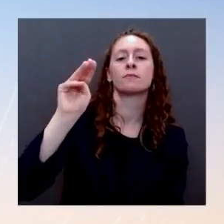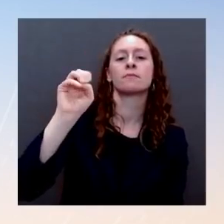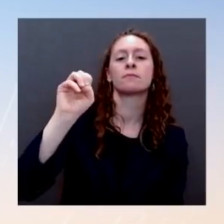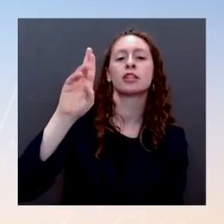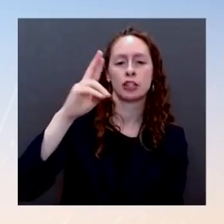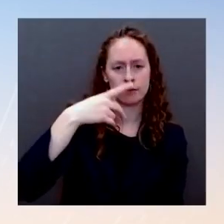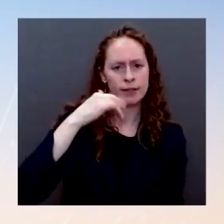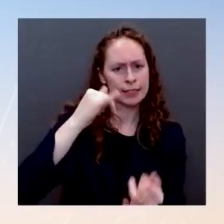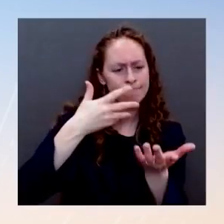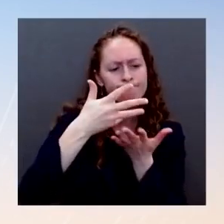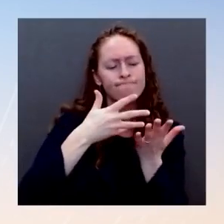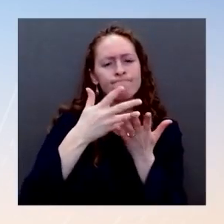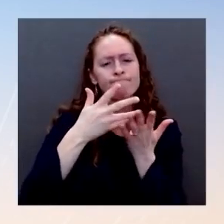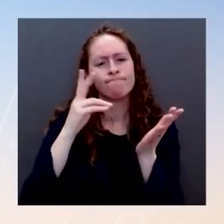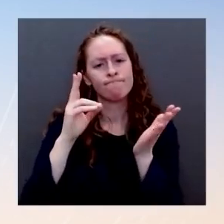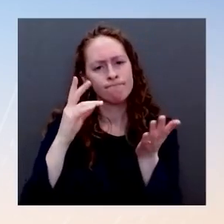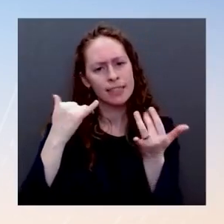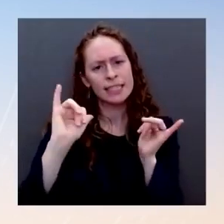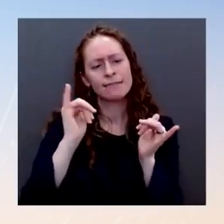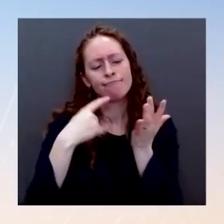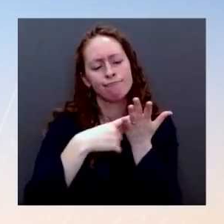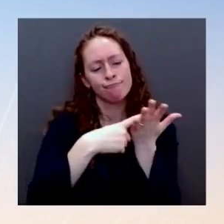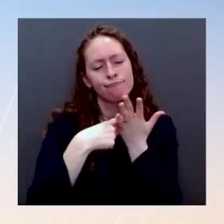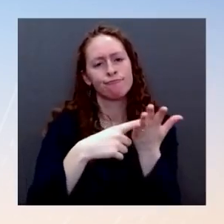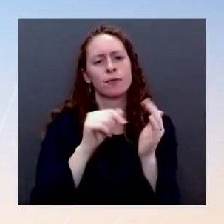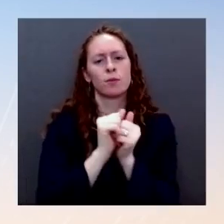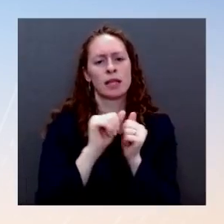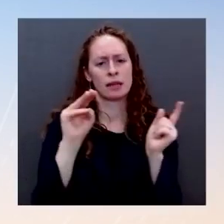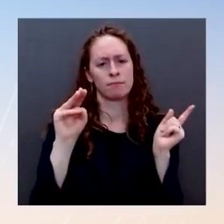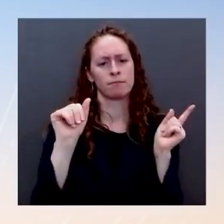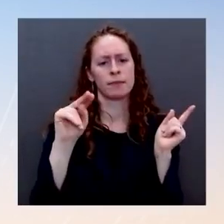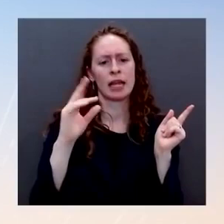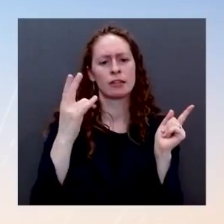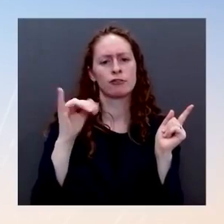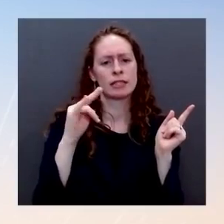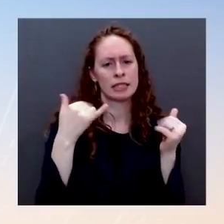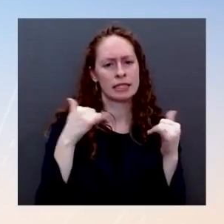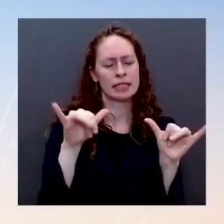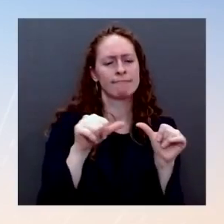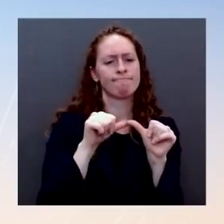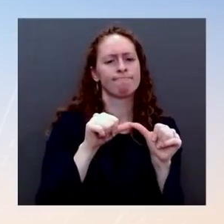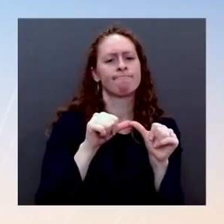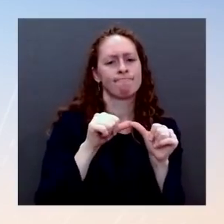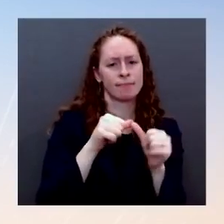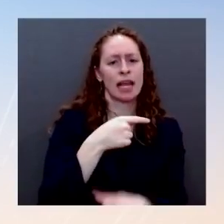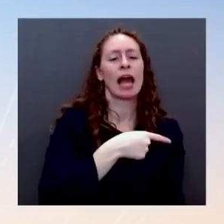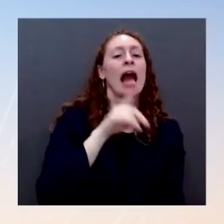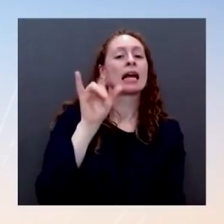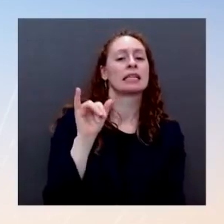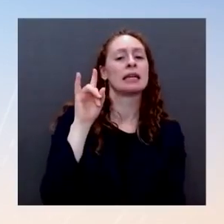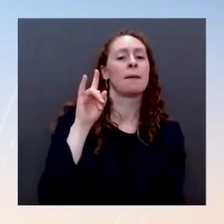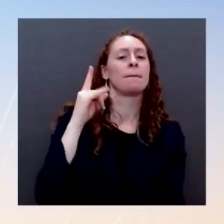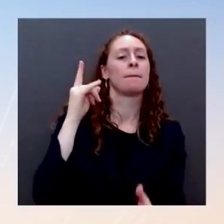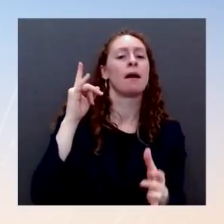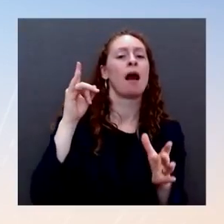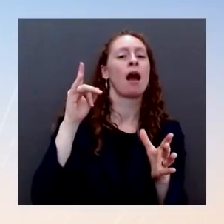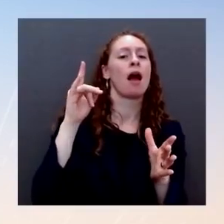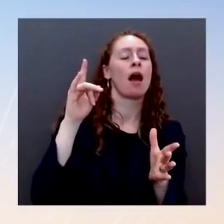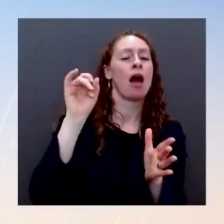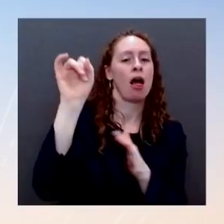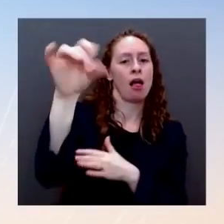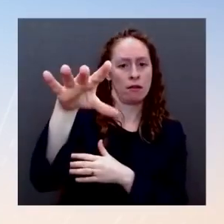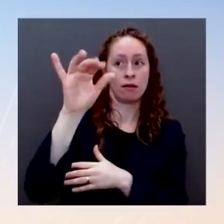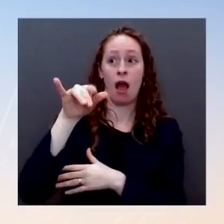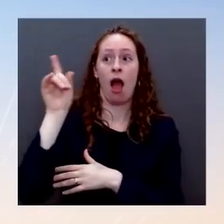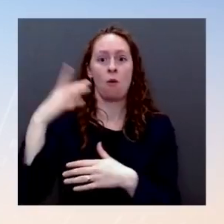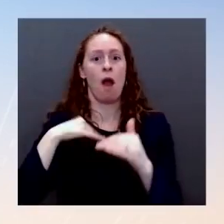participation and cooperation on Build Back Better. So can I ask, did the President and Senator Manchin talk at all over the break? We obviously